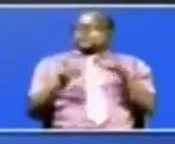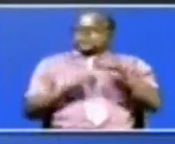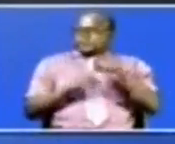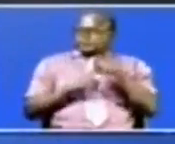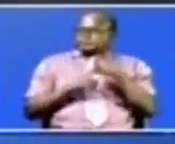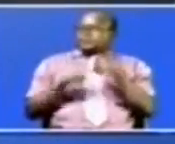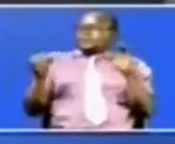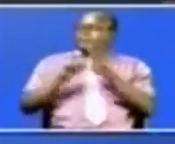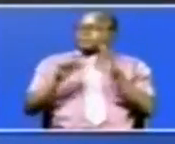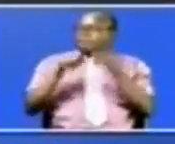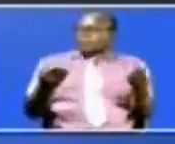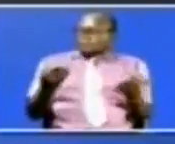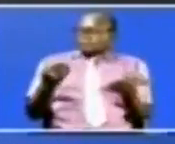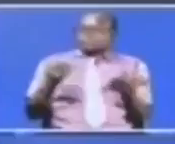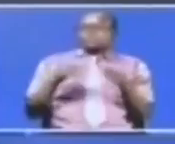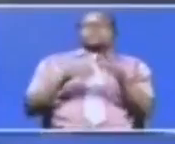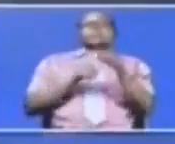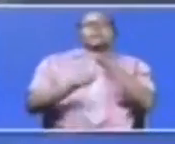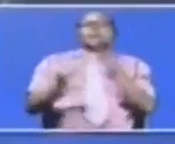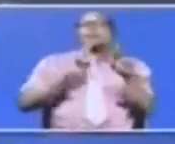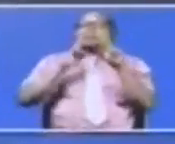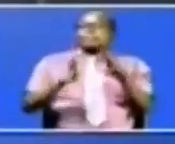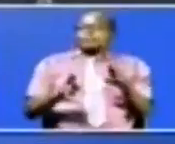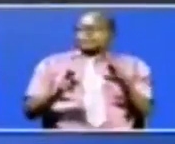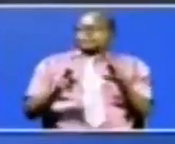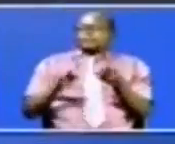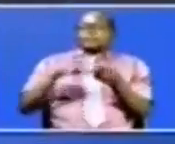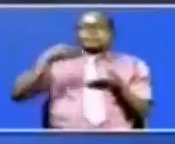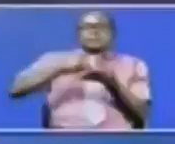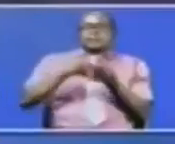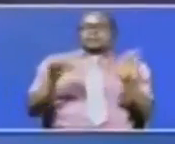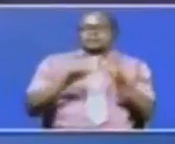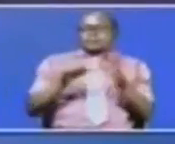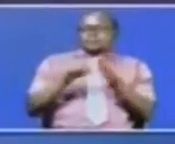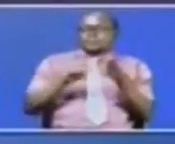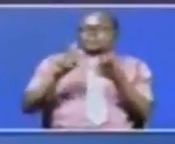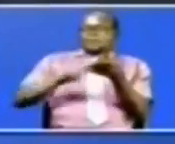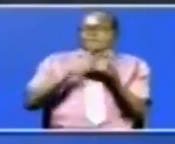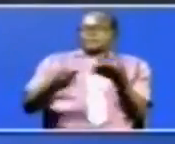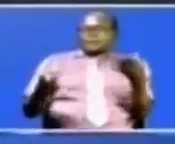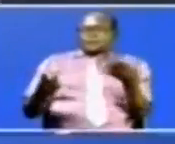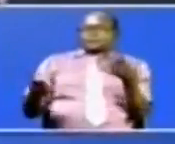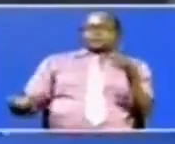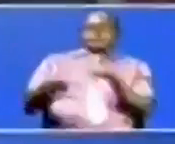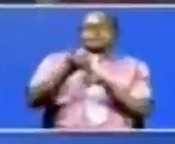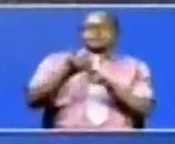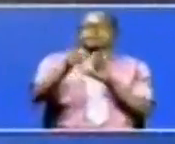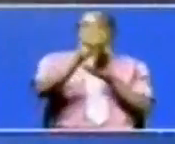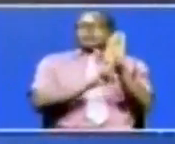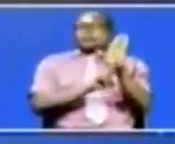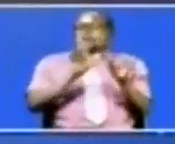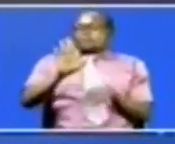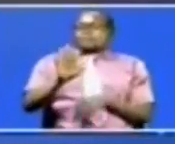bank included under reporting of insider loans, liquidity problems, and failing to meet statutory banking ratios.